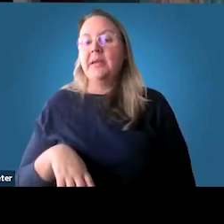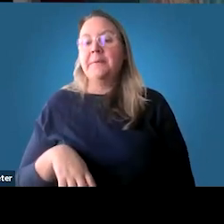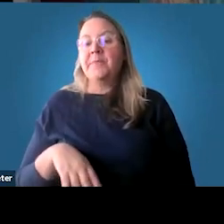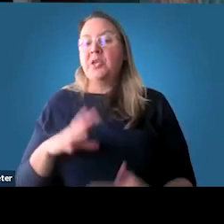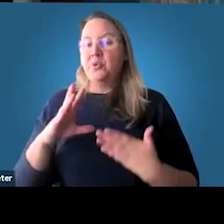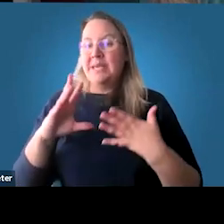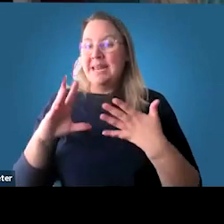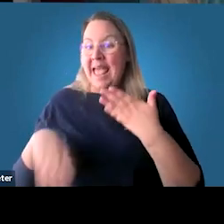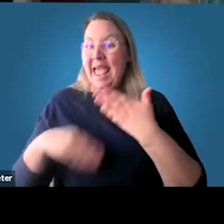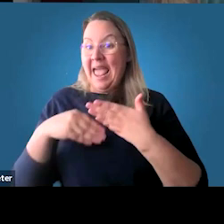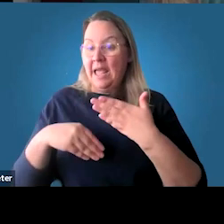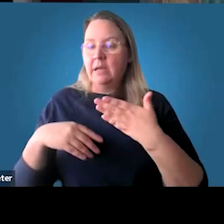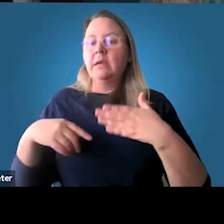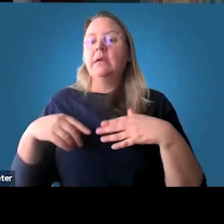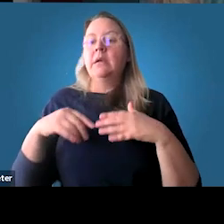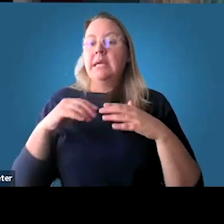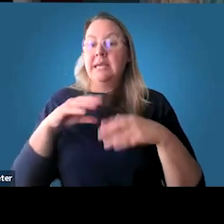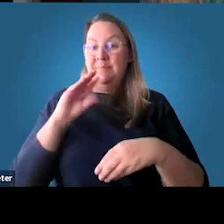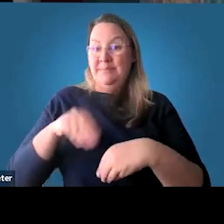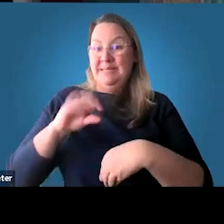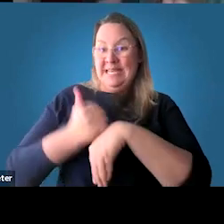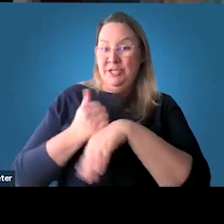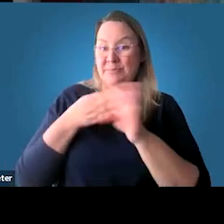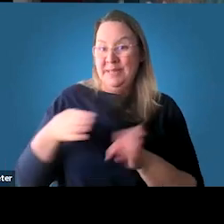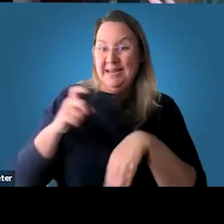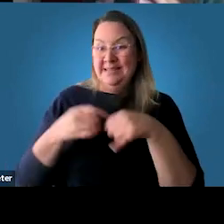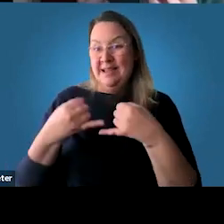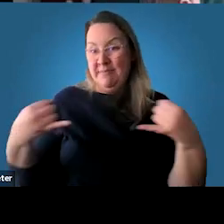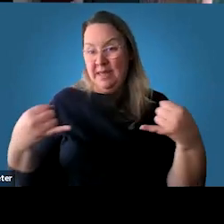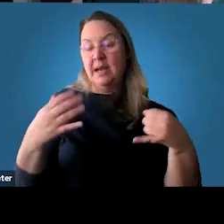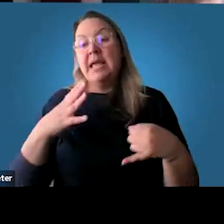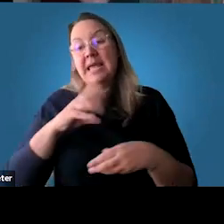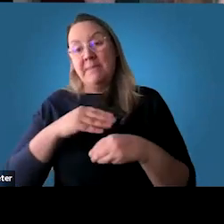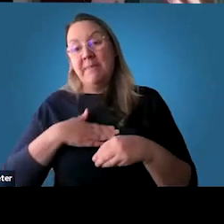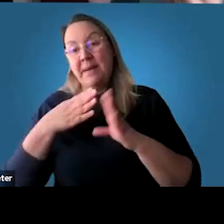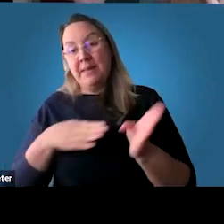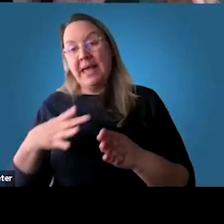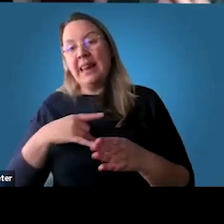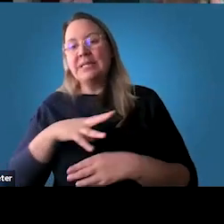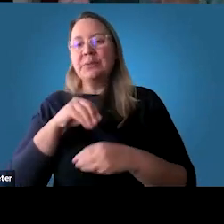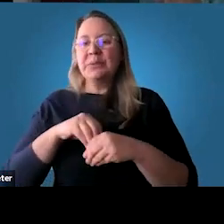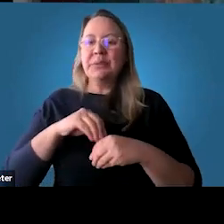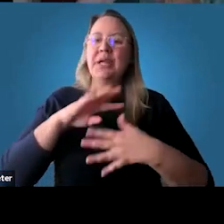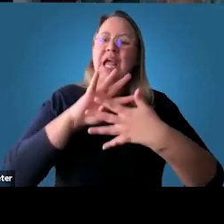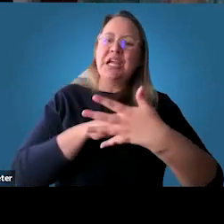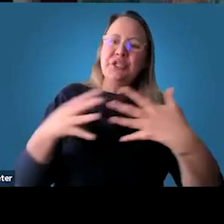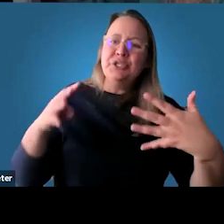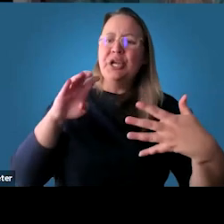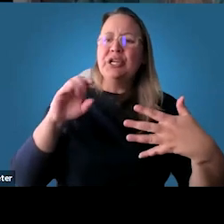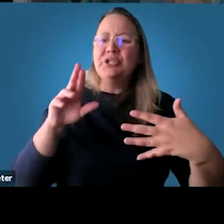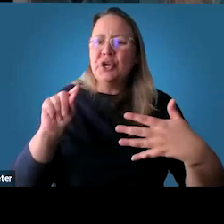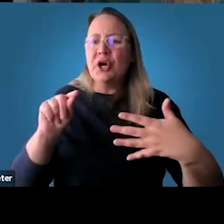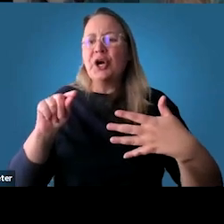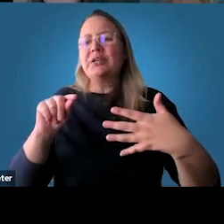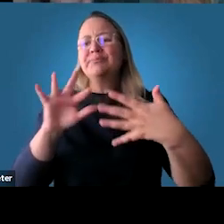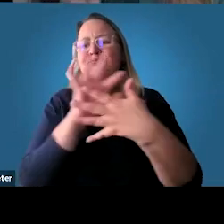the implementation plan and timeline. Now, in my plans, I love including a chart or a table, something visual with